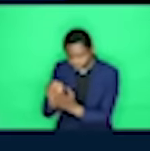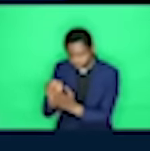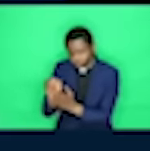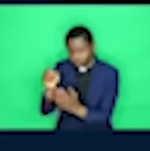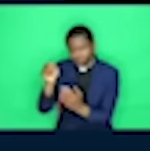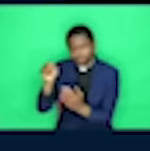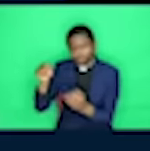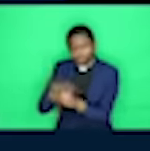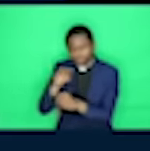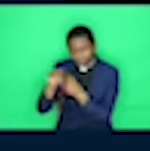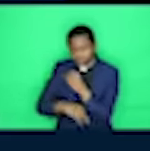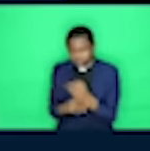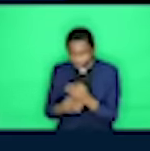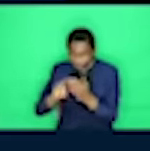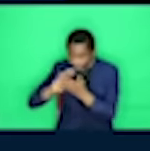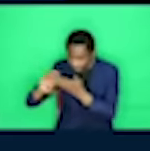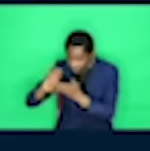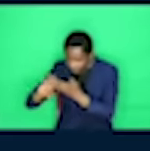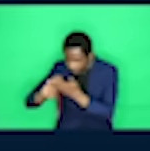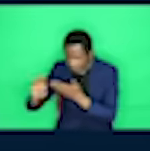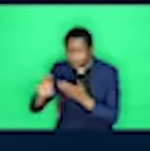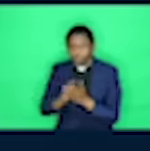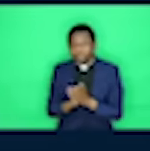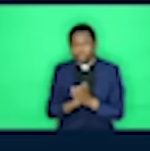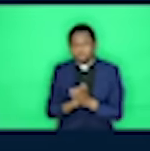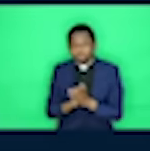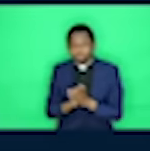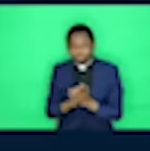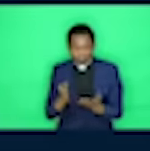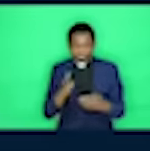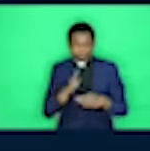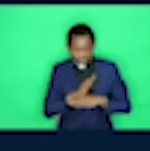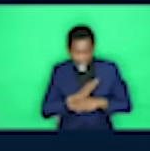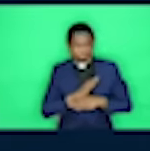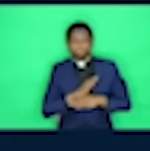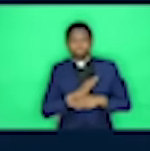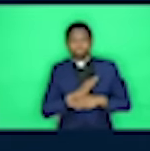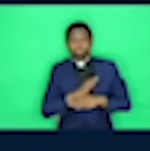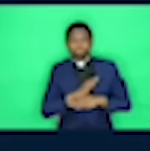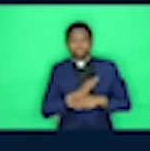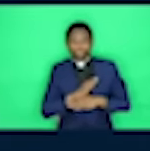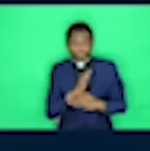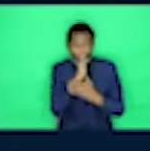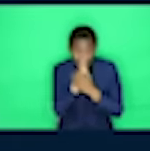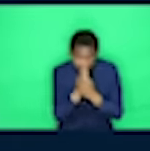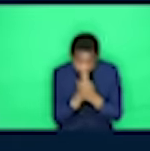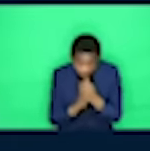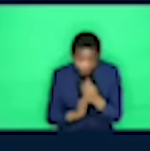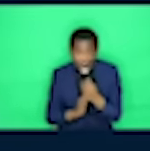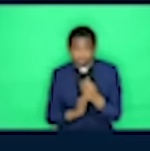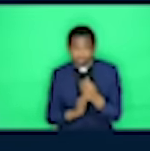kwafo, forgiveness. Free. Contentment. Set me at one humility.